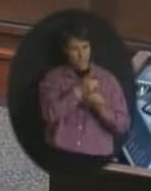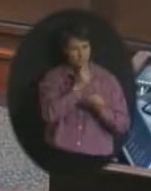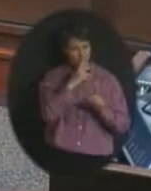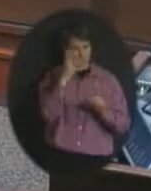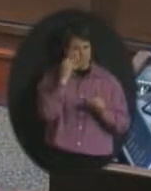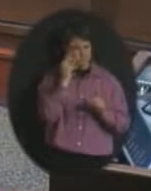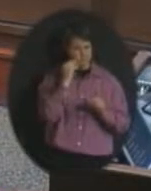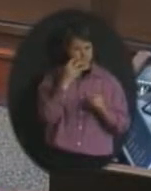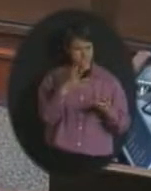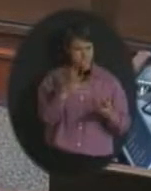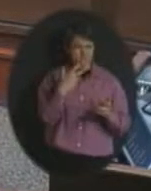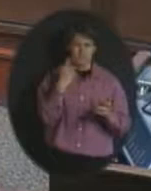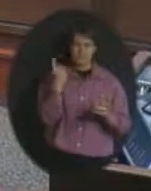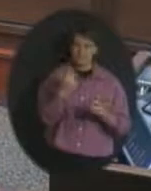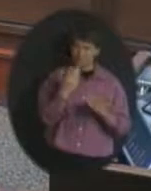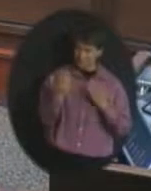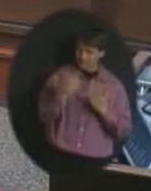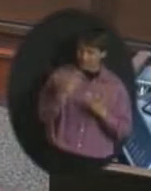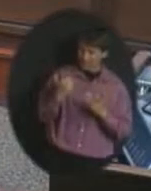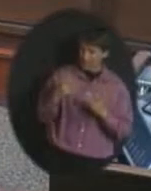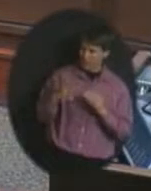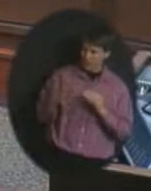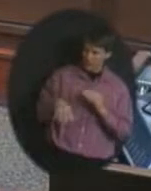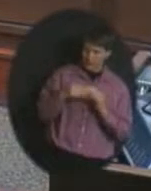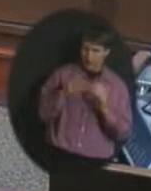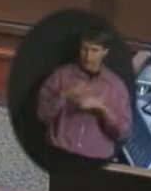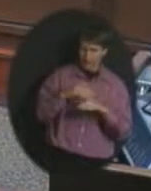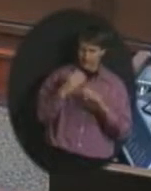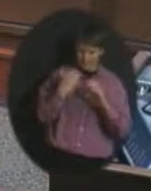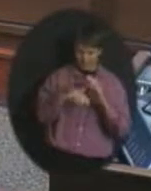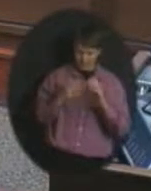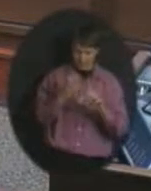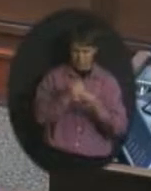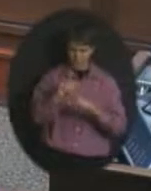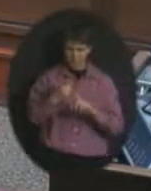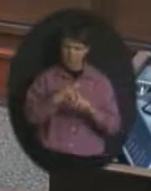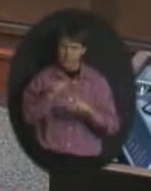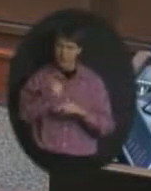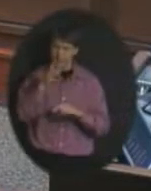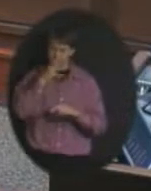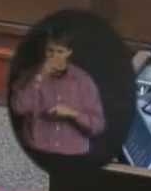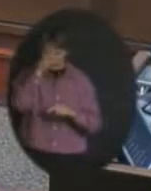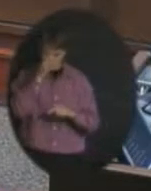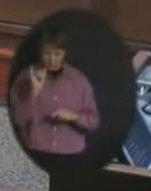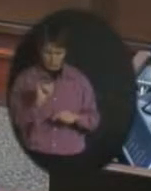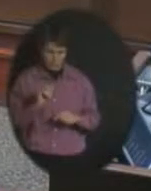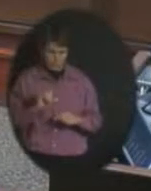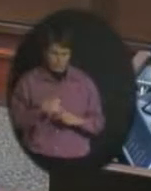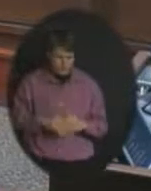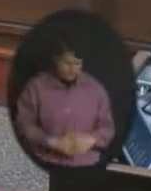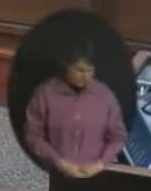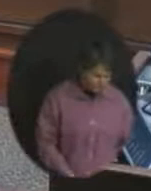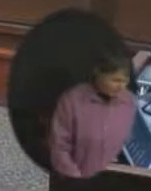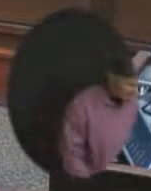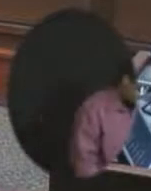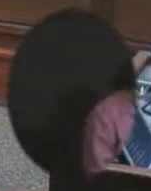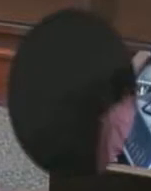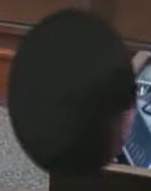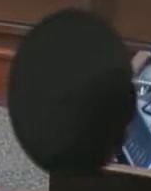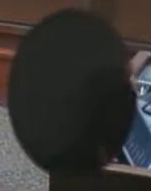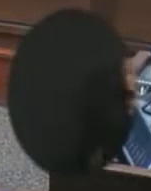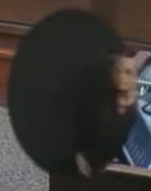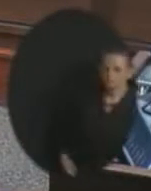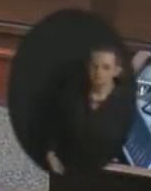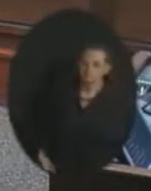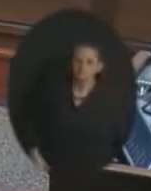it. Somebody else might want to elaborate on the email that we received from another parent. Well, I look at all of these options,